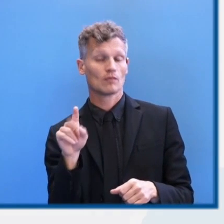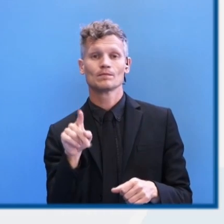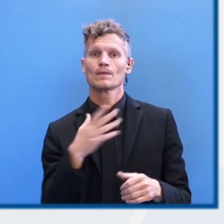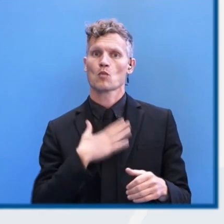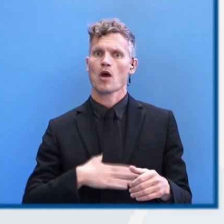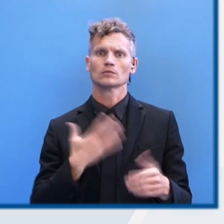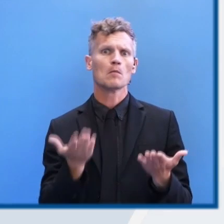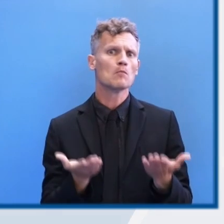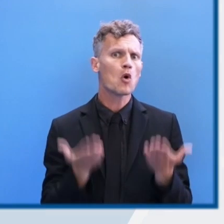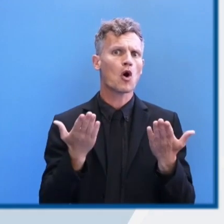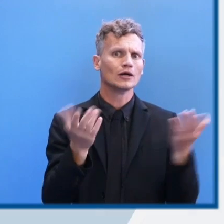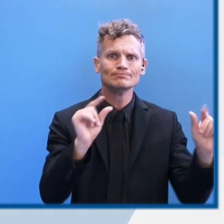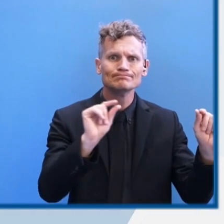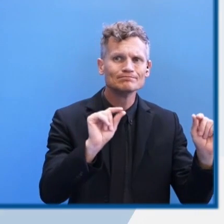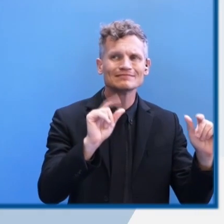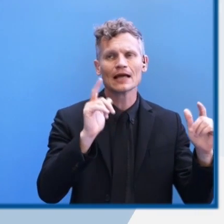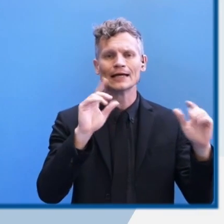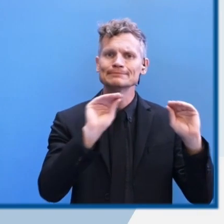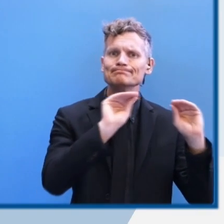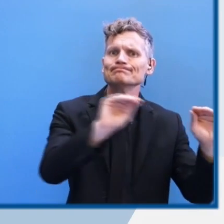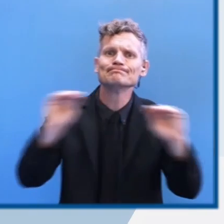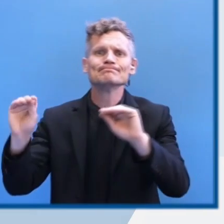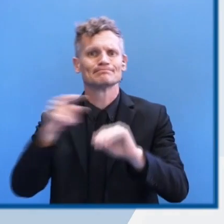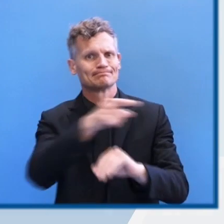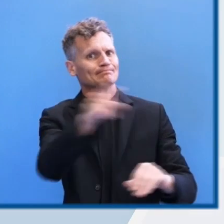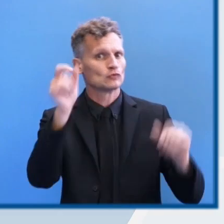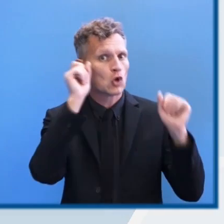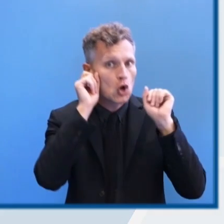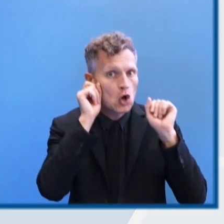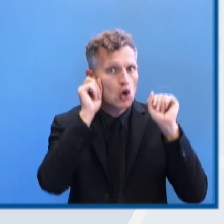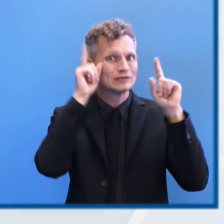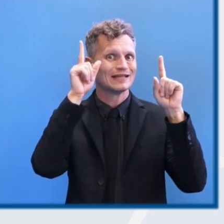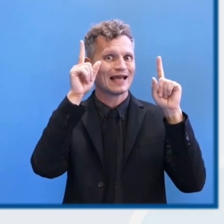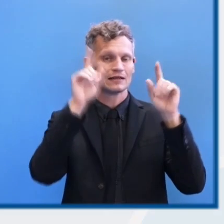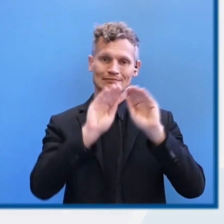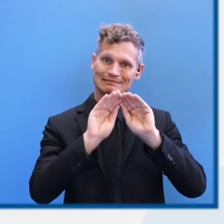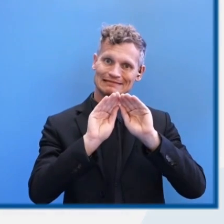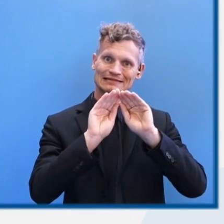the understanding of systemic risk under the Global Risk Assessment